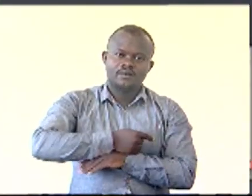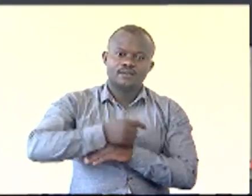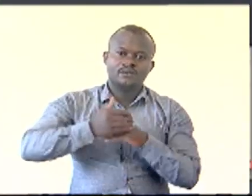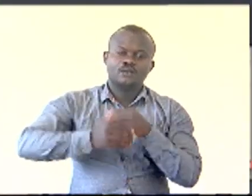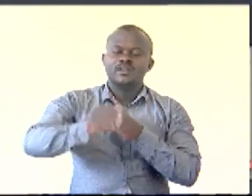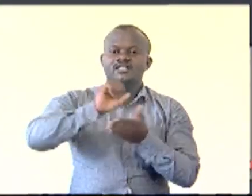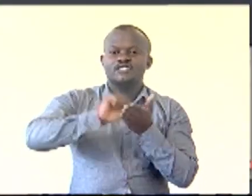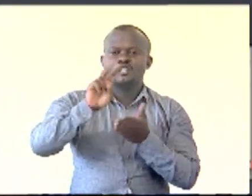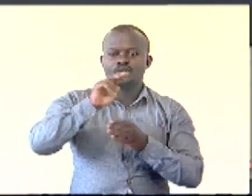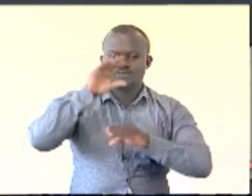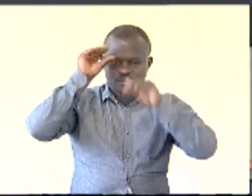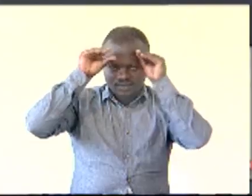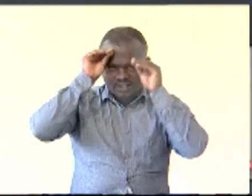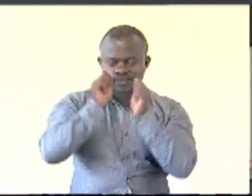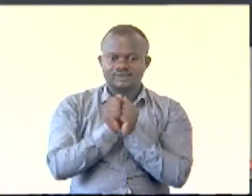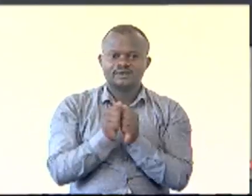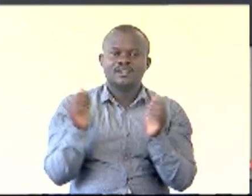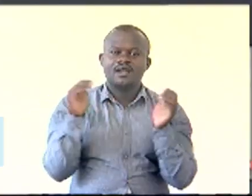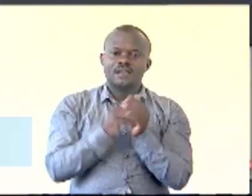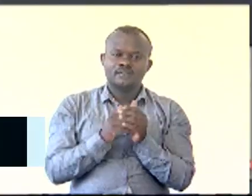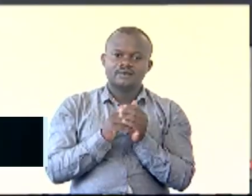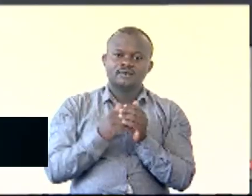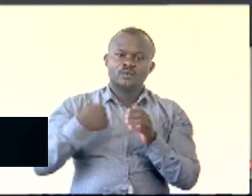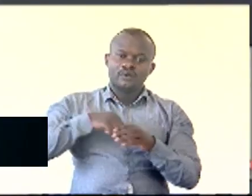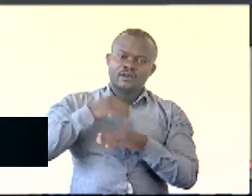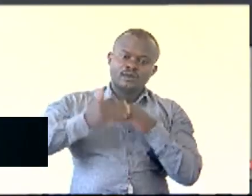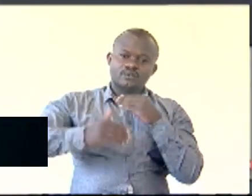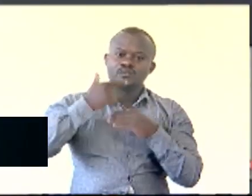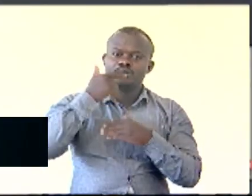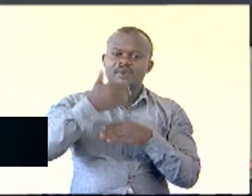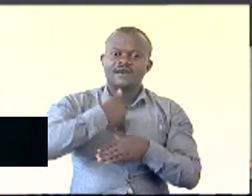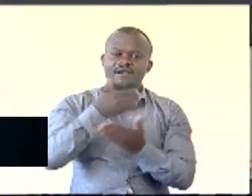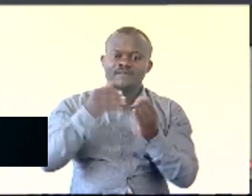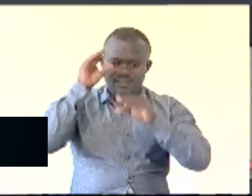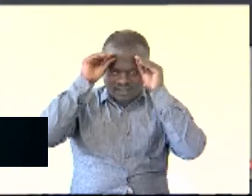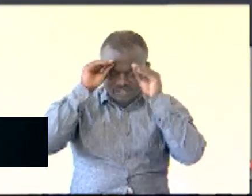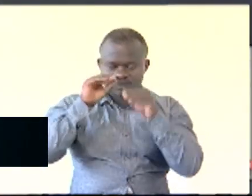senior 2 class. And we're going to be having a lesson 1,